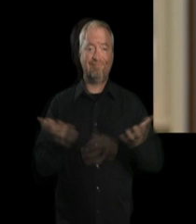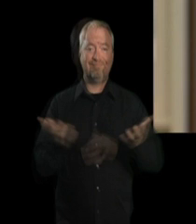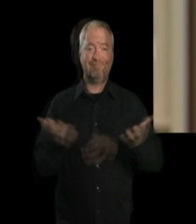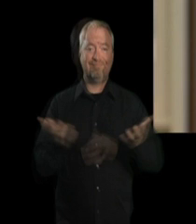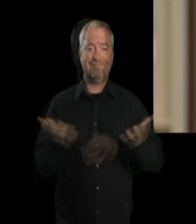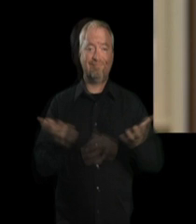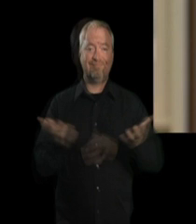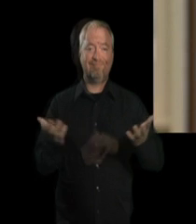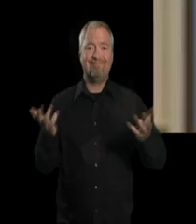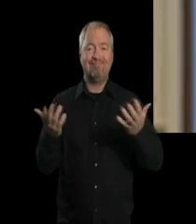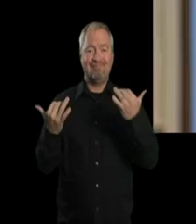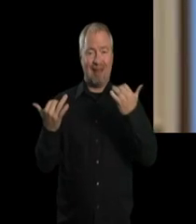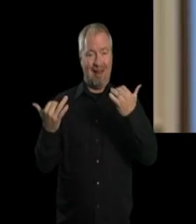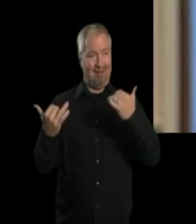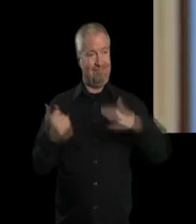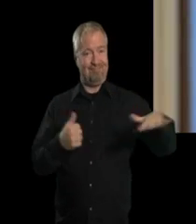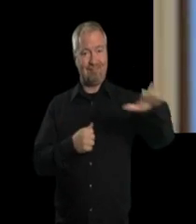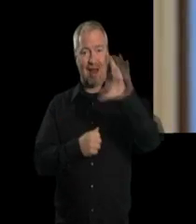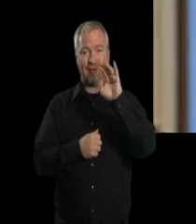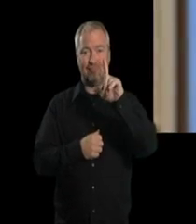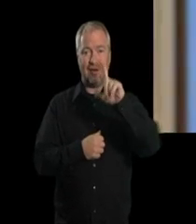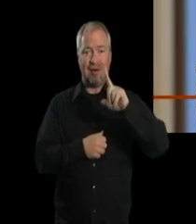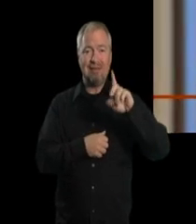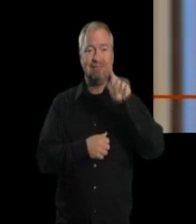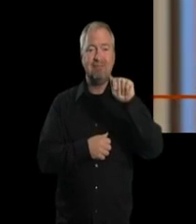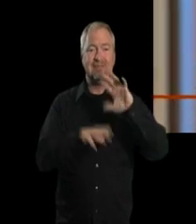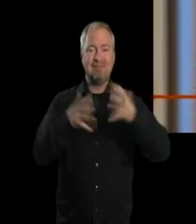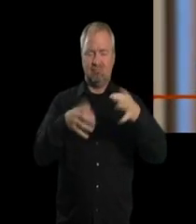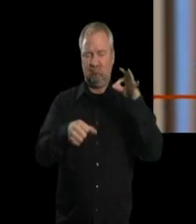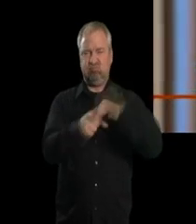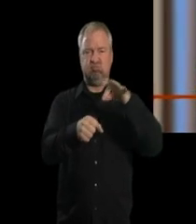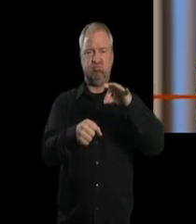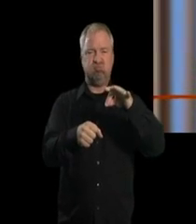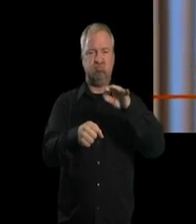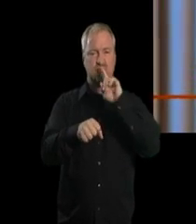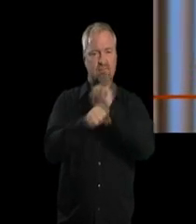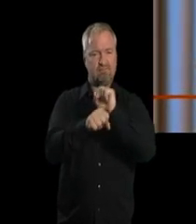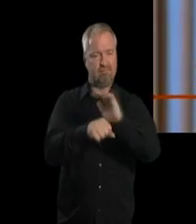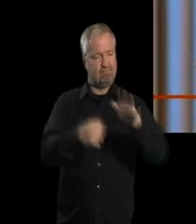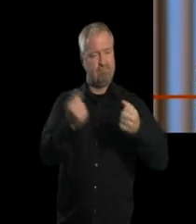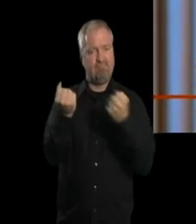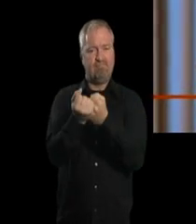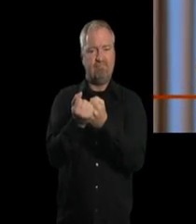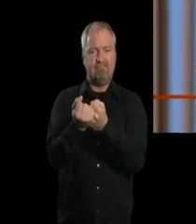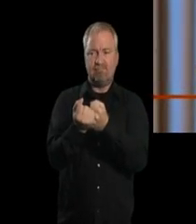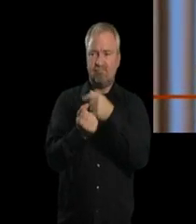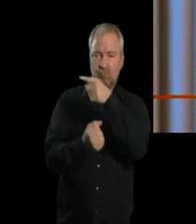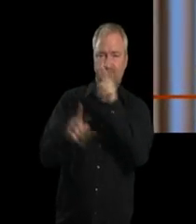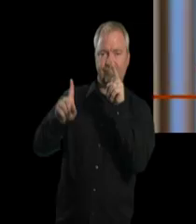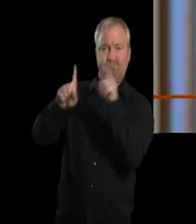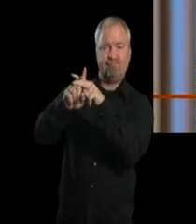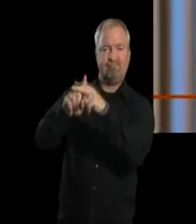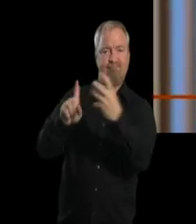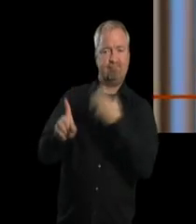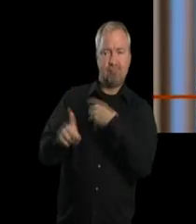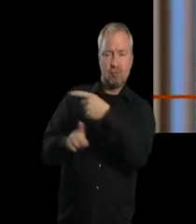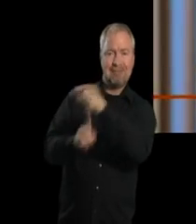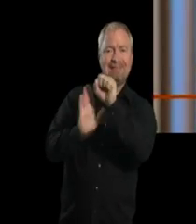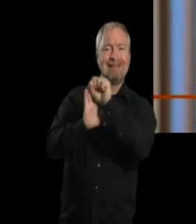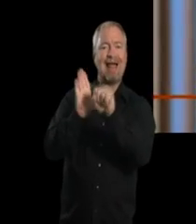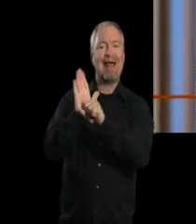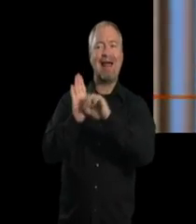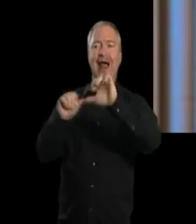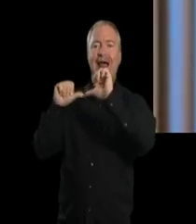with other guests. The entire State Council on Disability has unanimously, and this is a statewide state